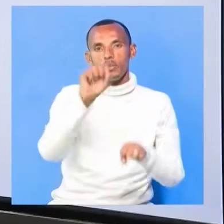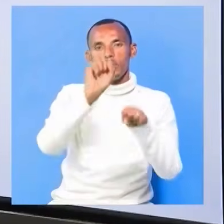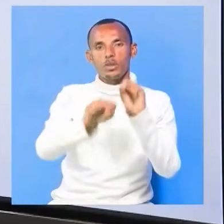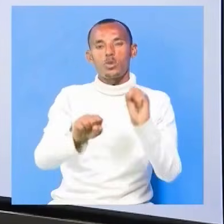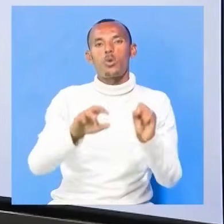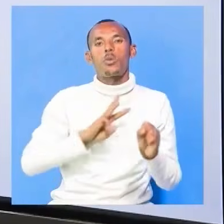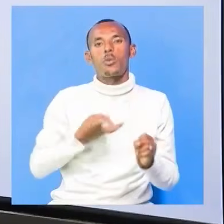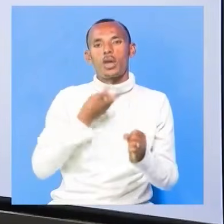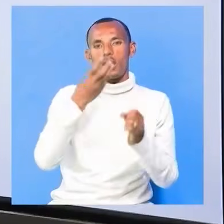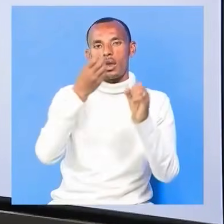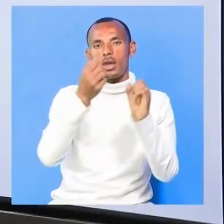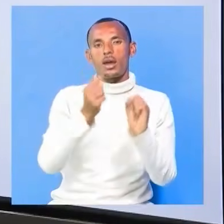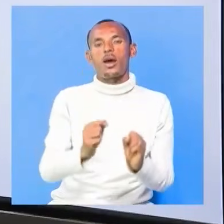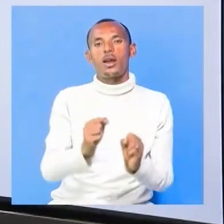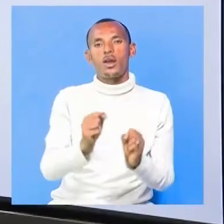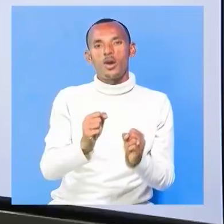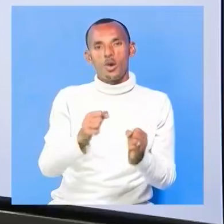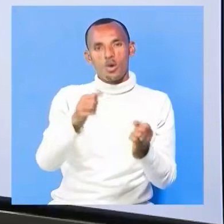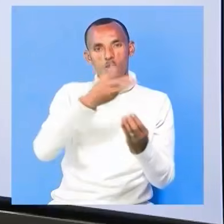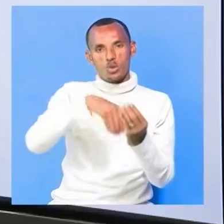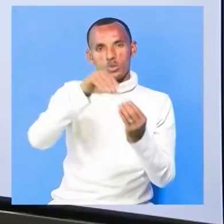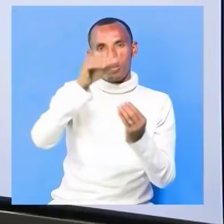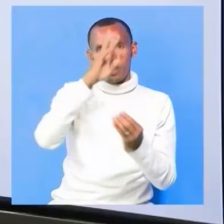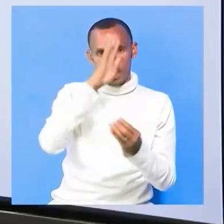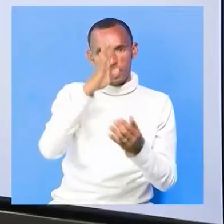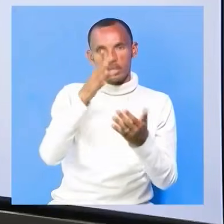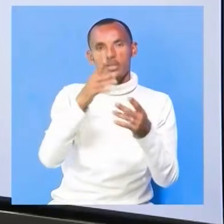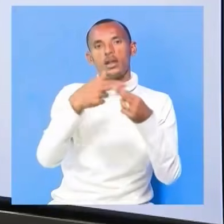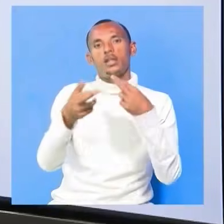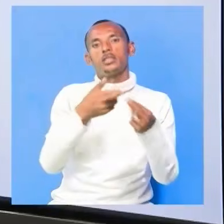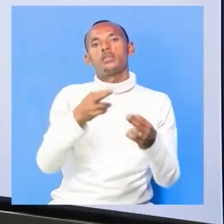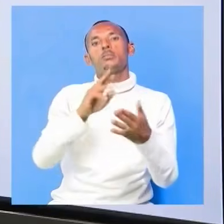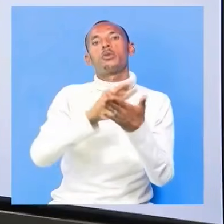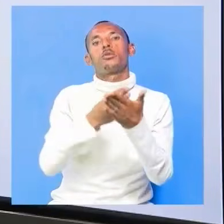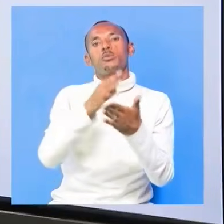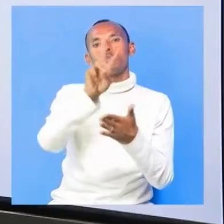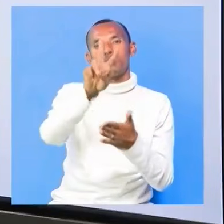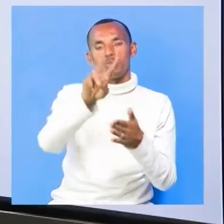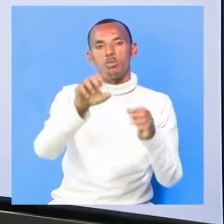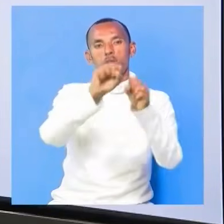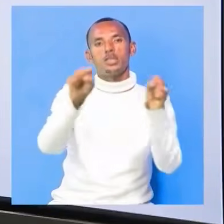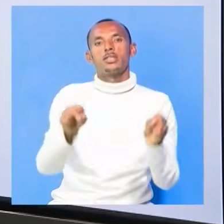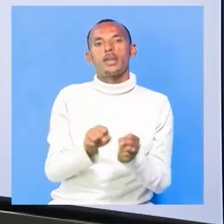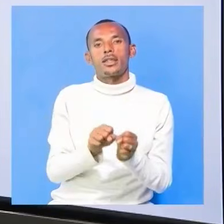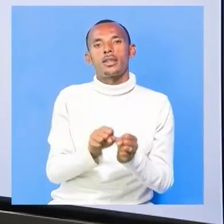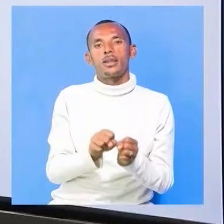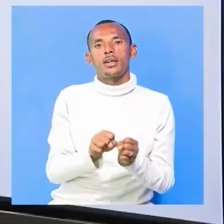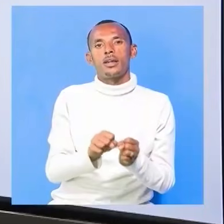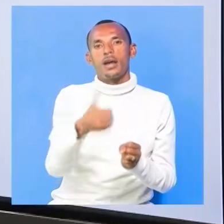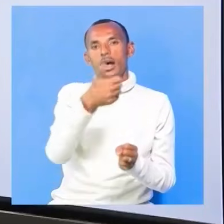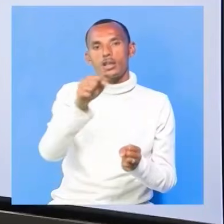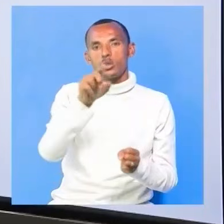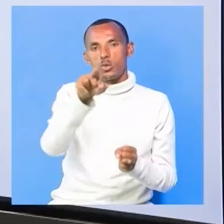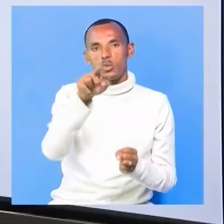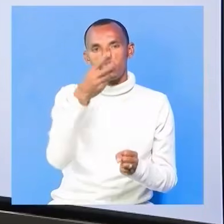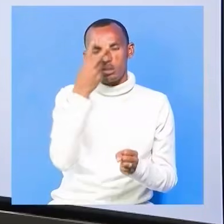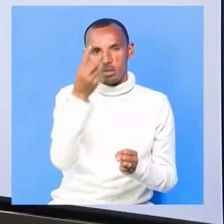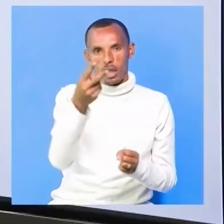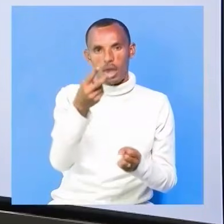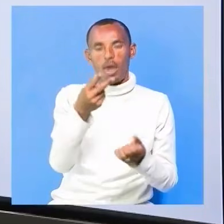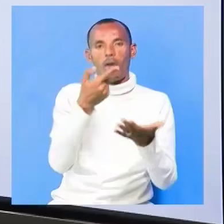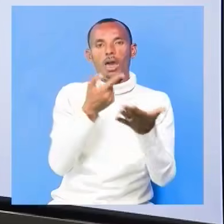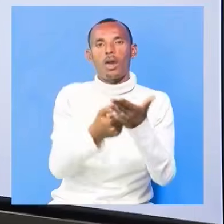So, we can also create a relationship between these 2 sets, right? As you can see